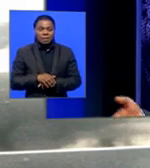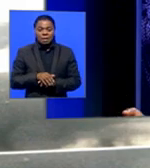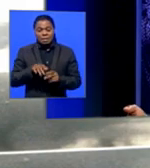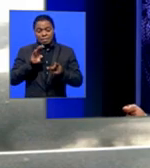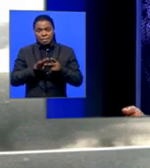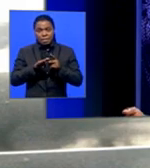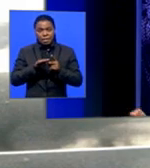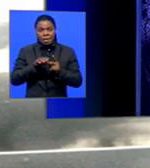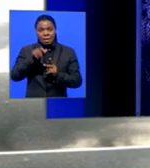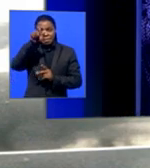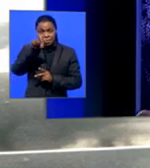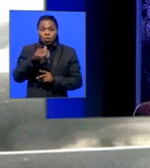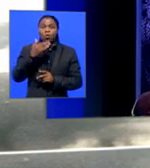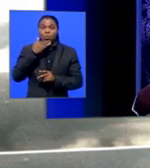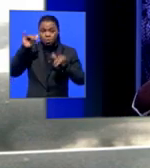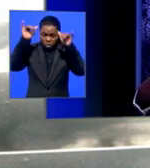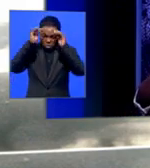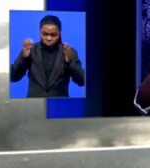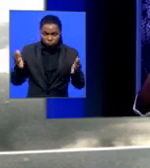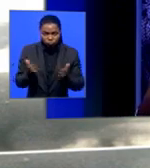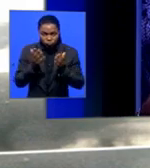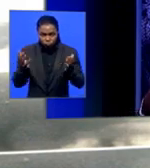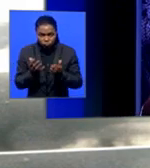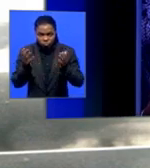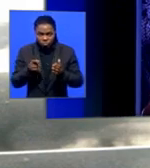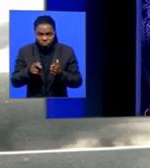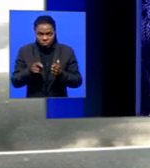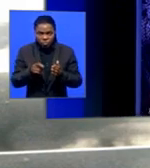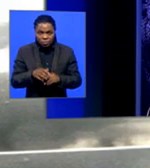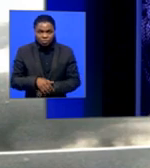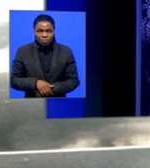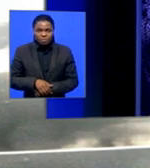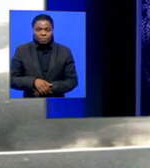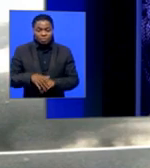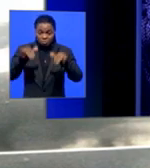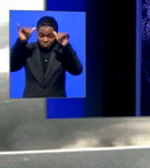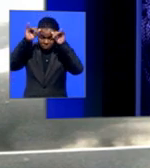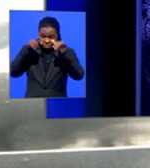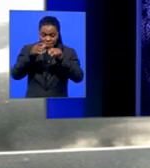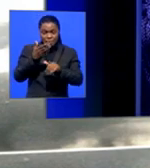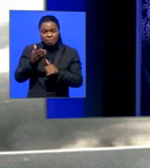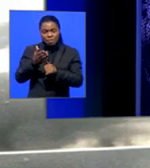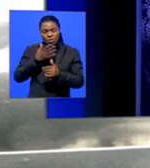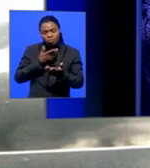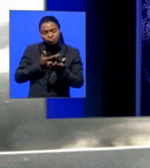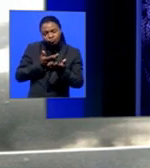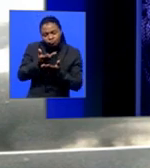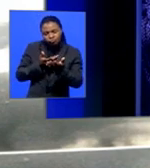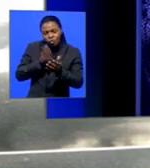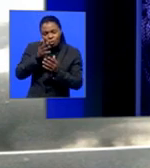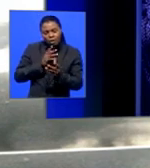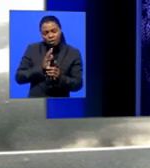after that cow, you know. That cow is special. They will talk to the cow itself, not, you know, to say